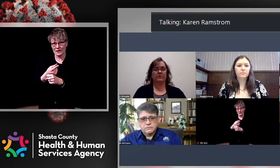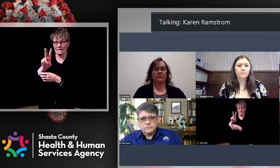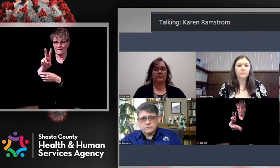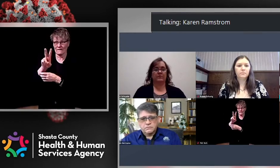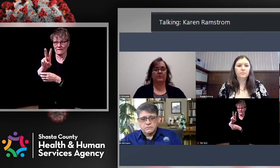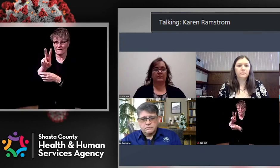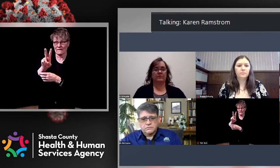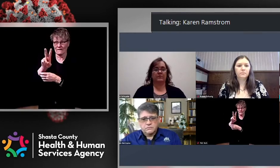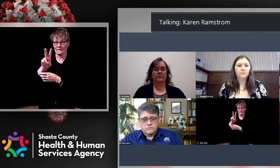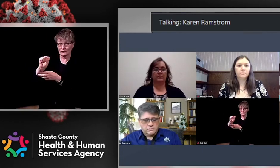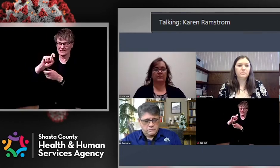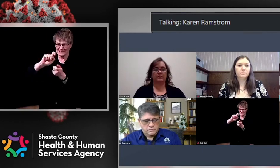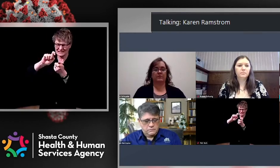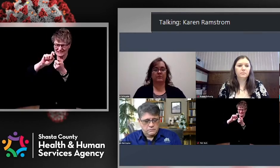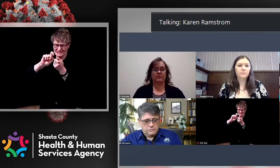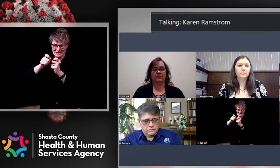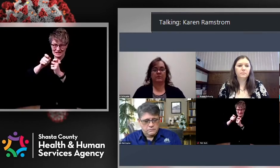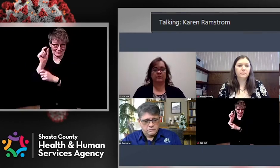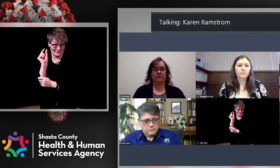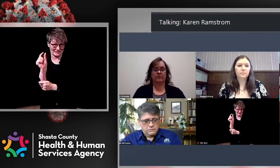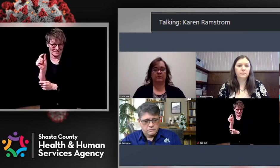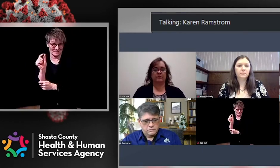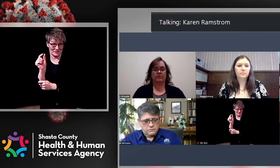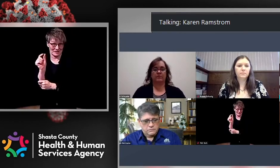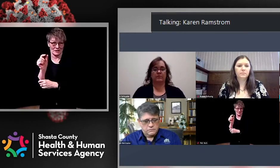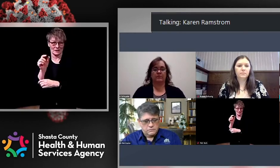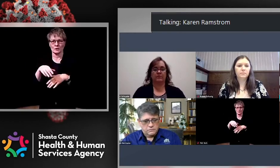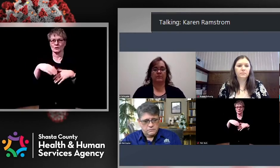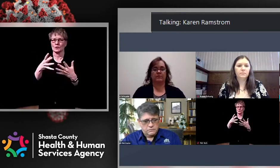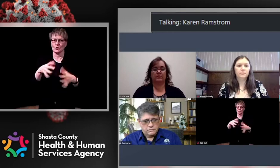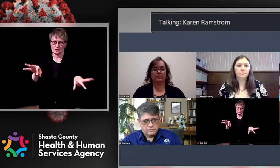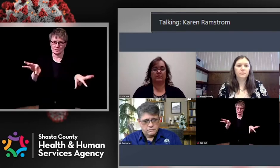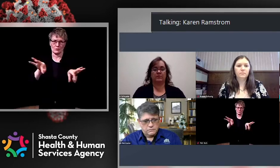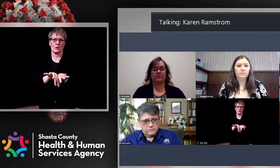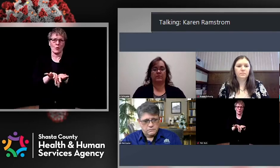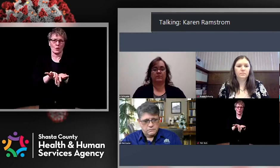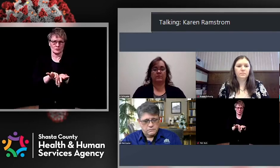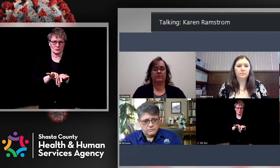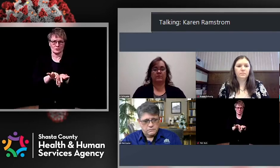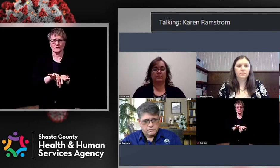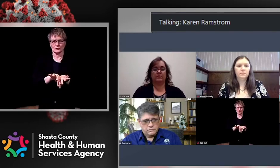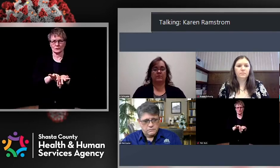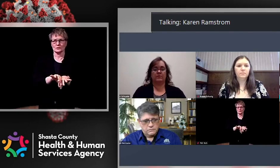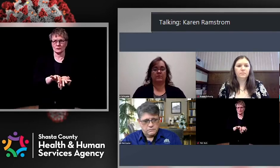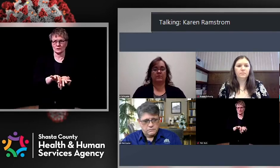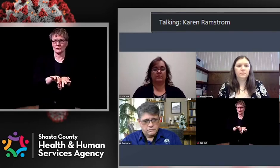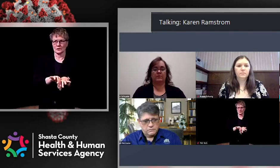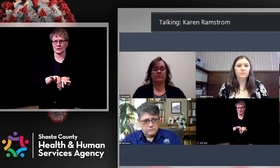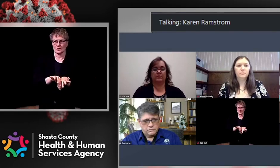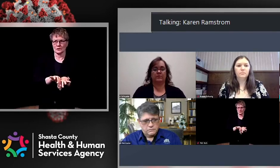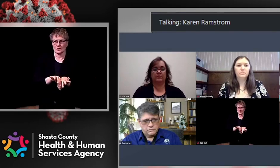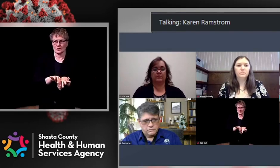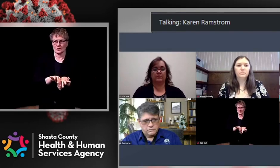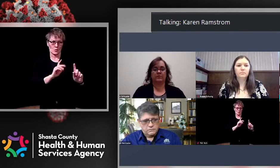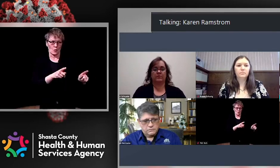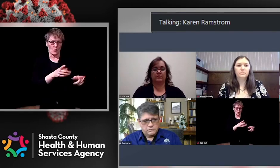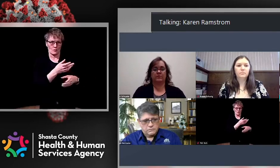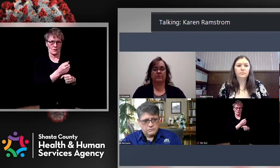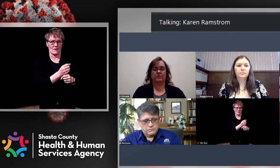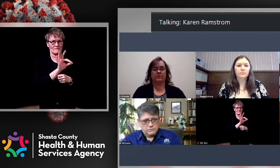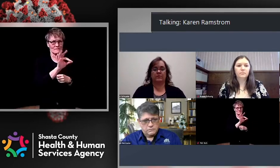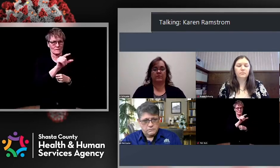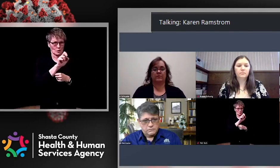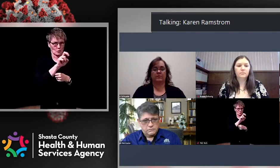those particular, the way that the virus looks that year. And so, we highly encourage people to get